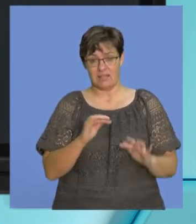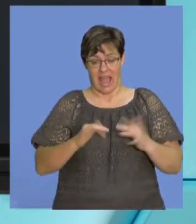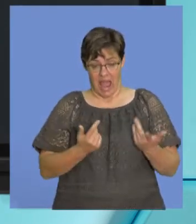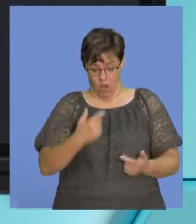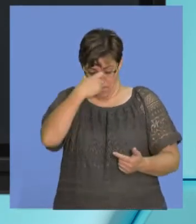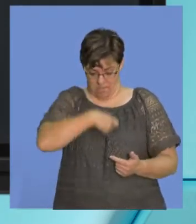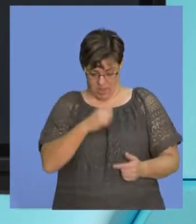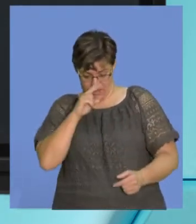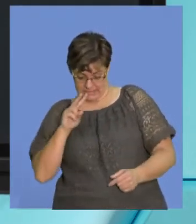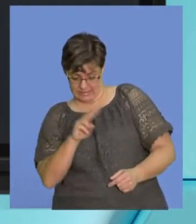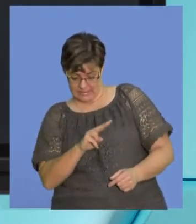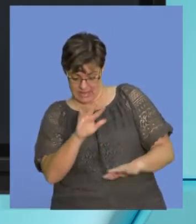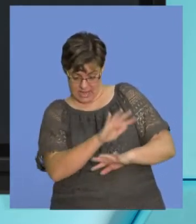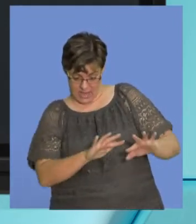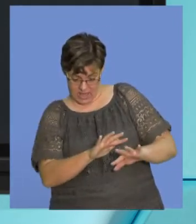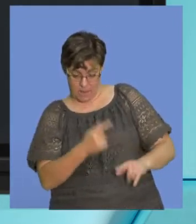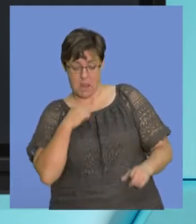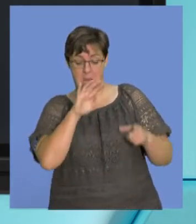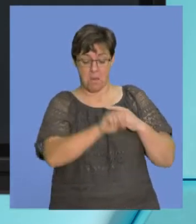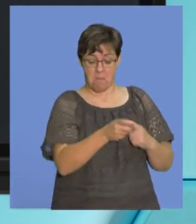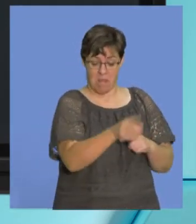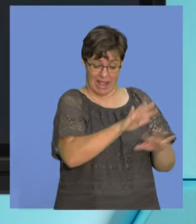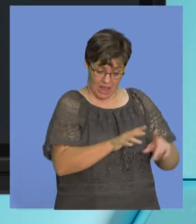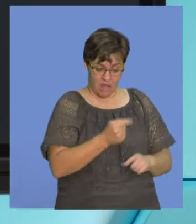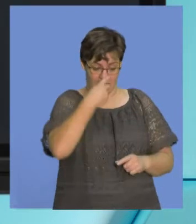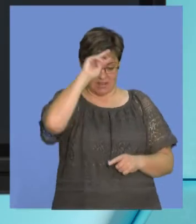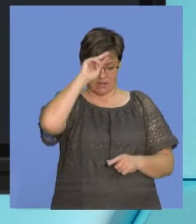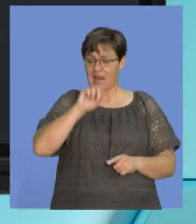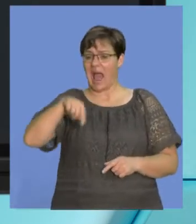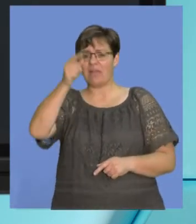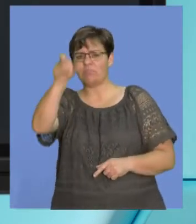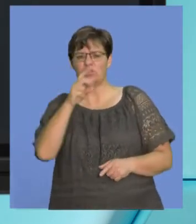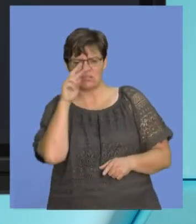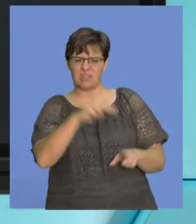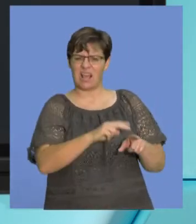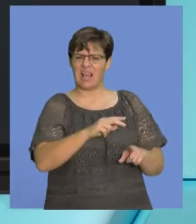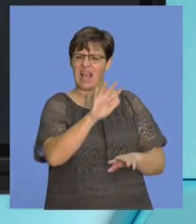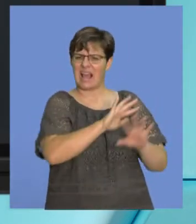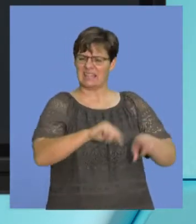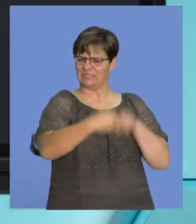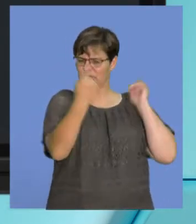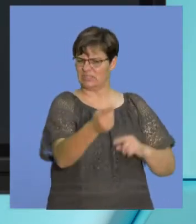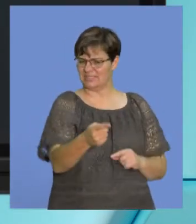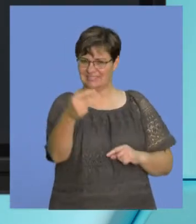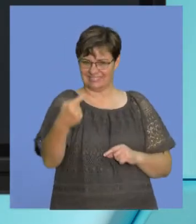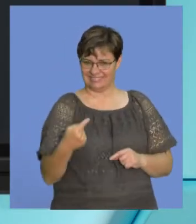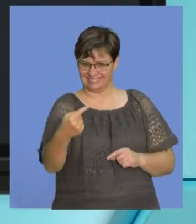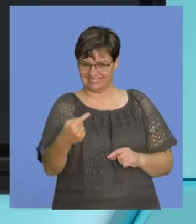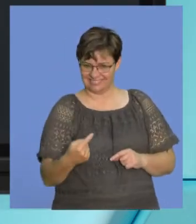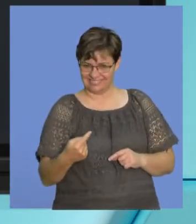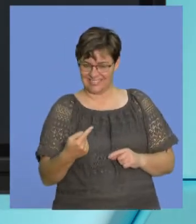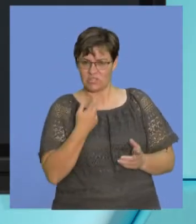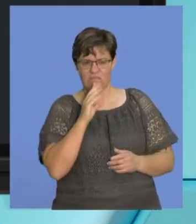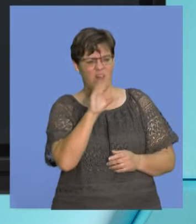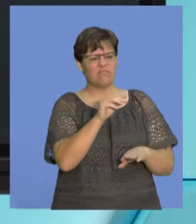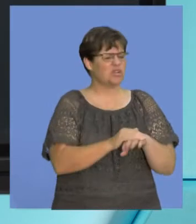way a person sees a color and the way a person sees another person sees that color can be slightly different. So